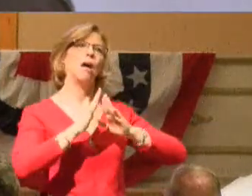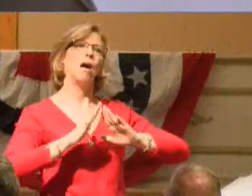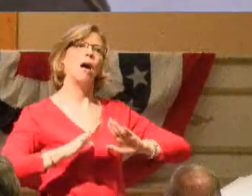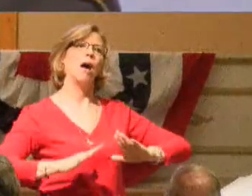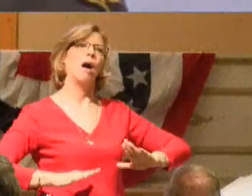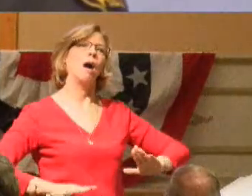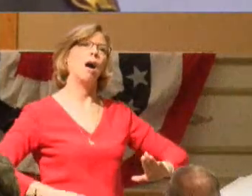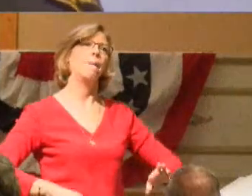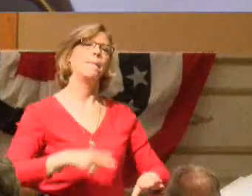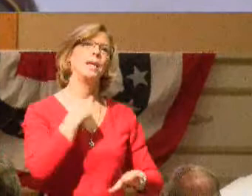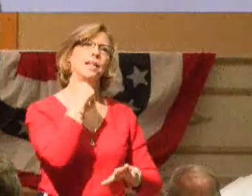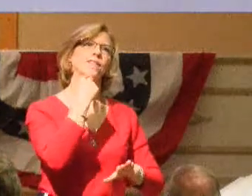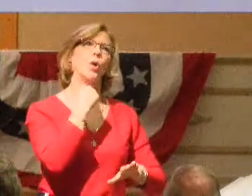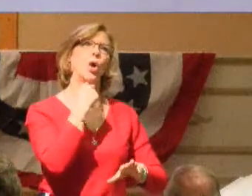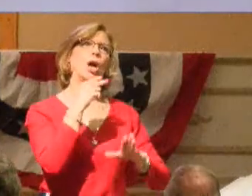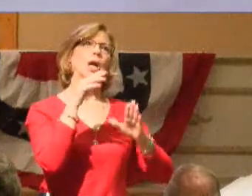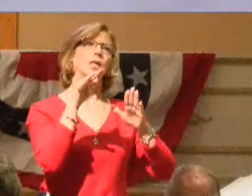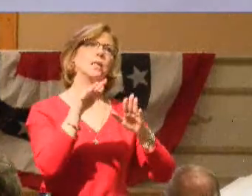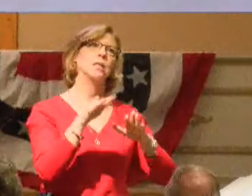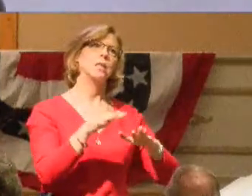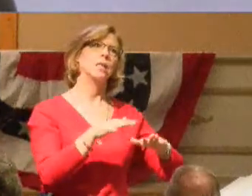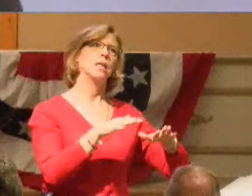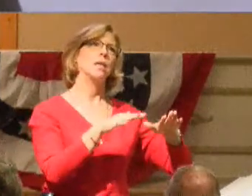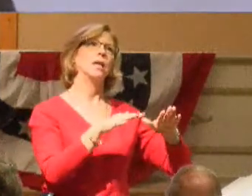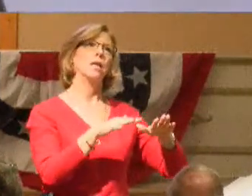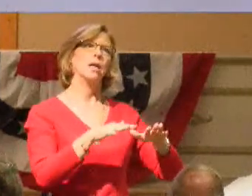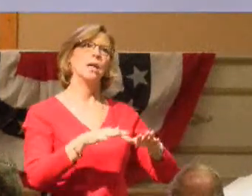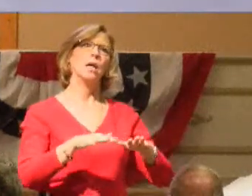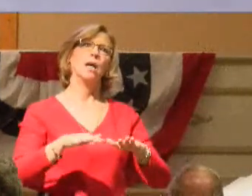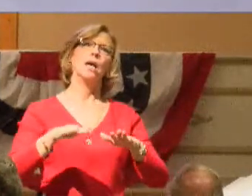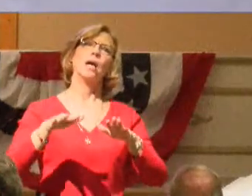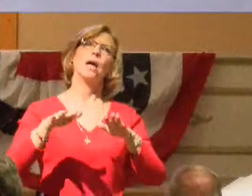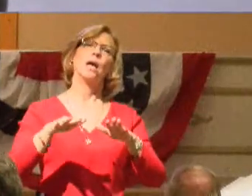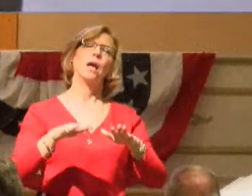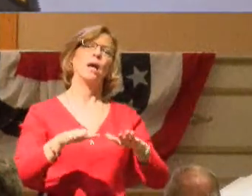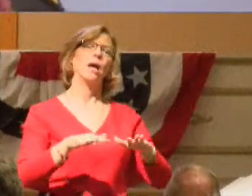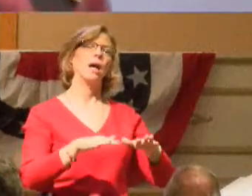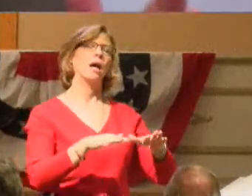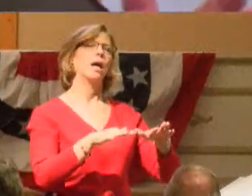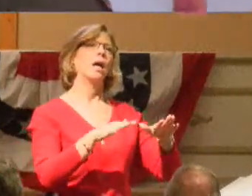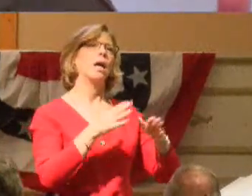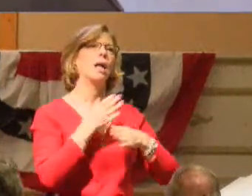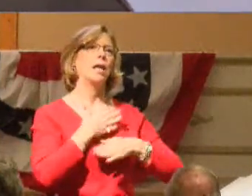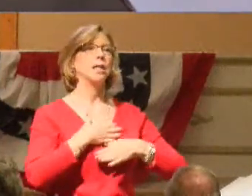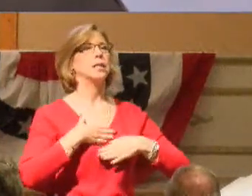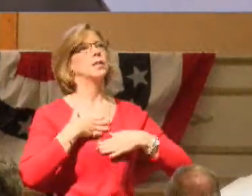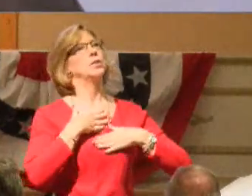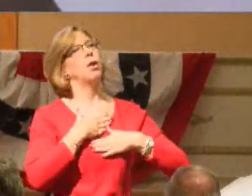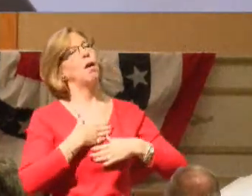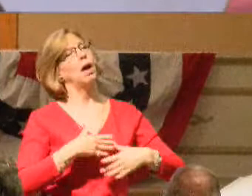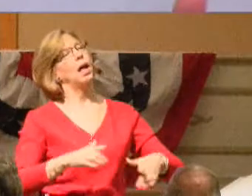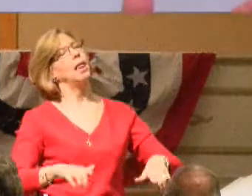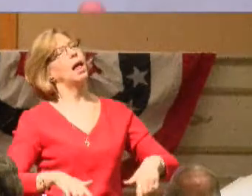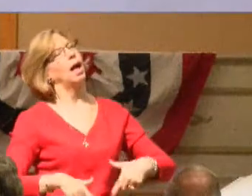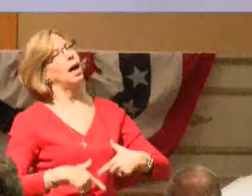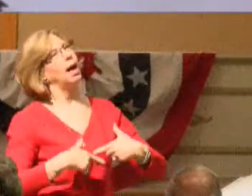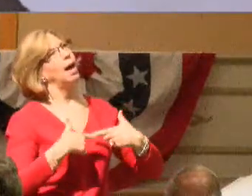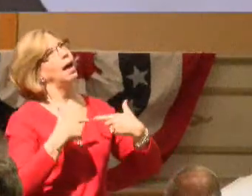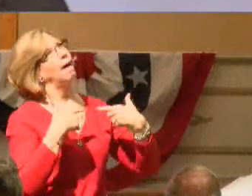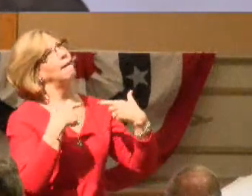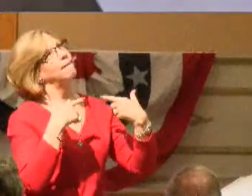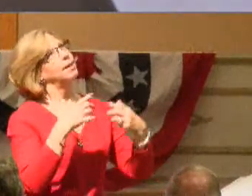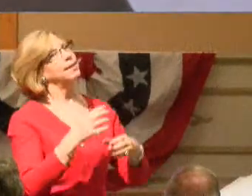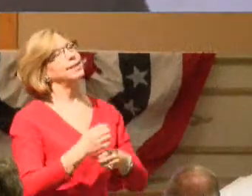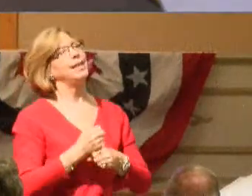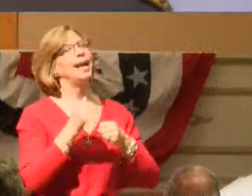monotone voice, just speaking about relaxing, enjoying life. Just take